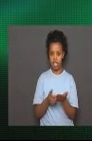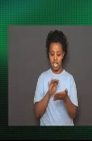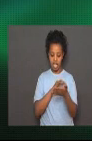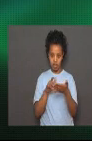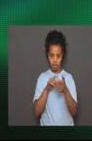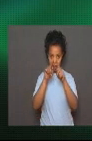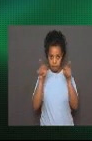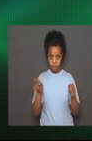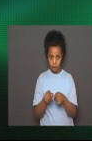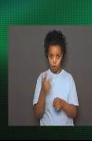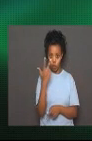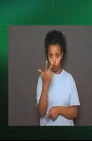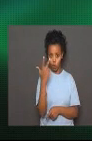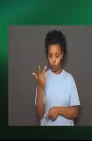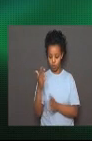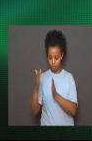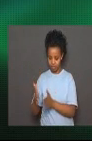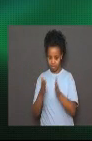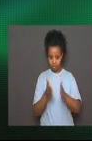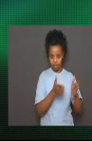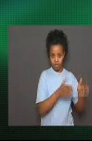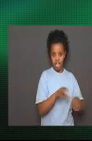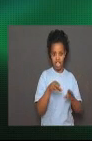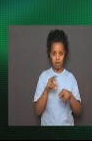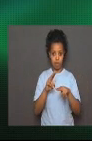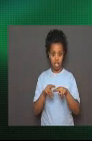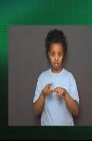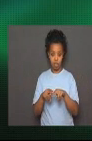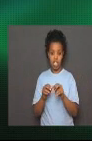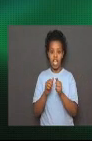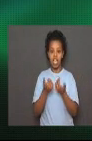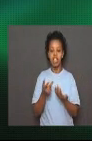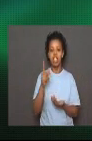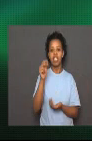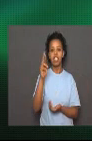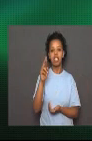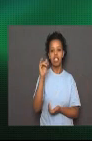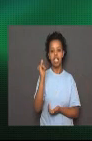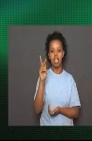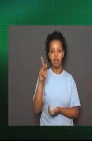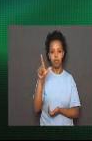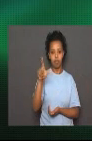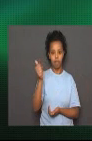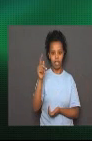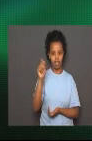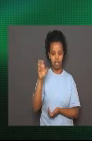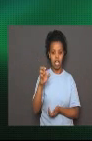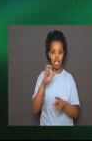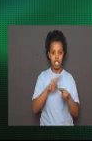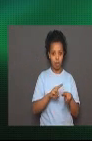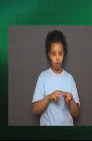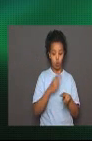of 3 letters, similar to how triplets are arranged, we end up with